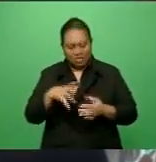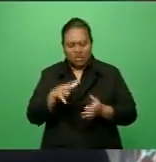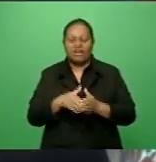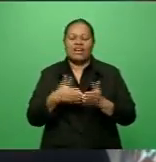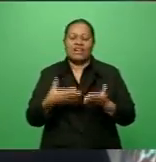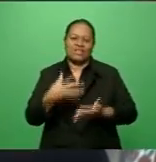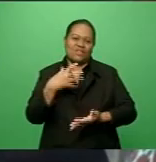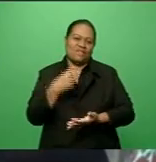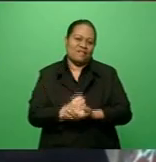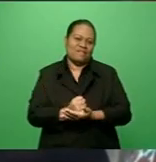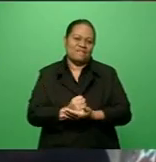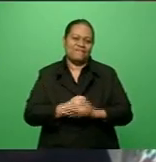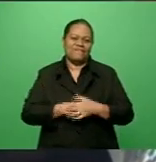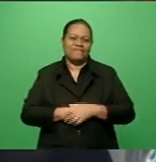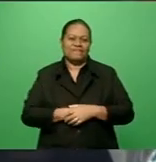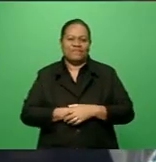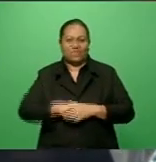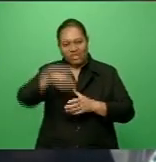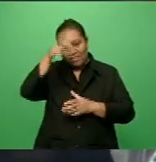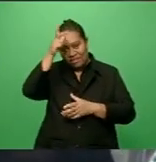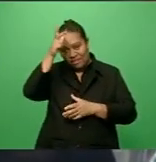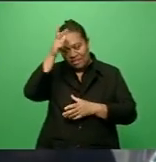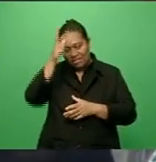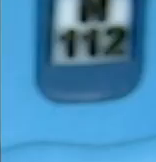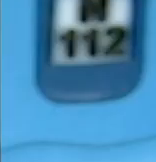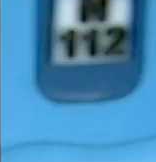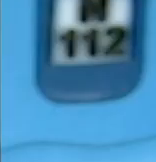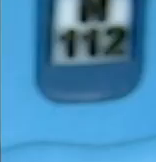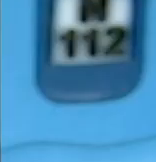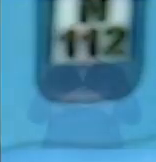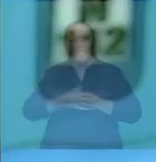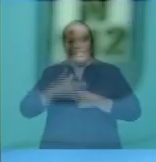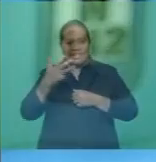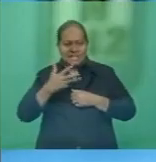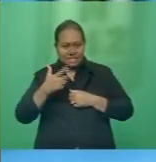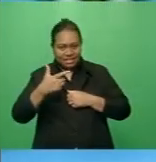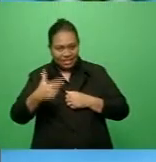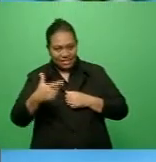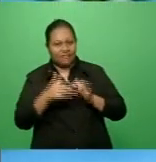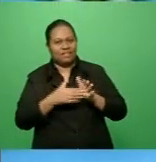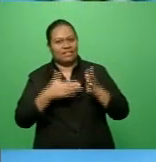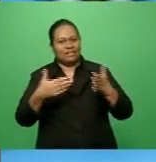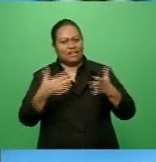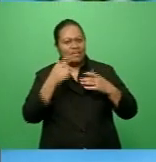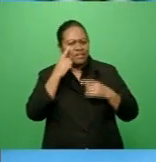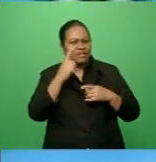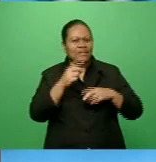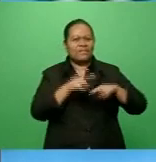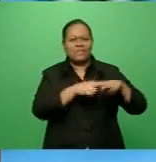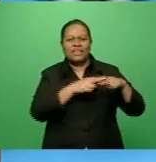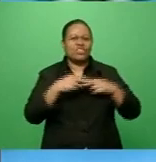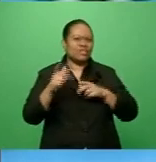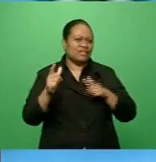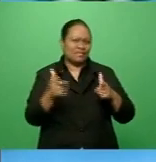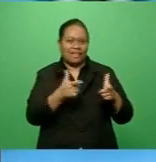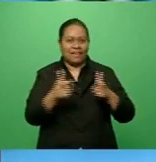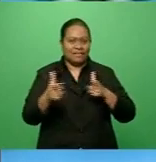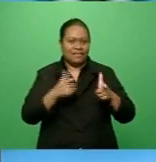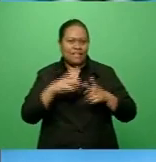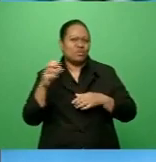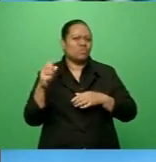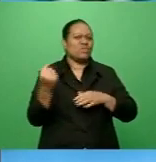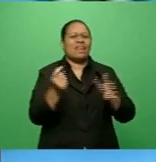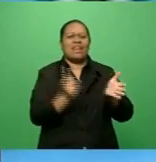with France, Italy and Scotland. 1997 Fiji Sevens Melrose Cup winning halfback